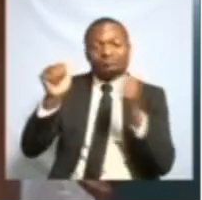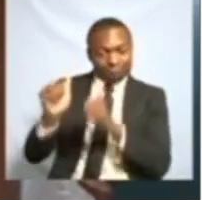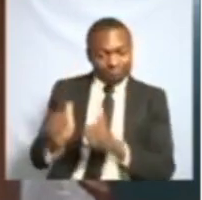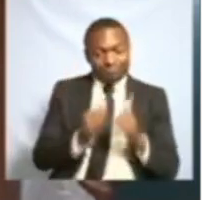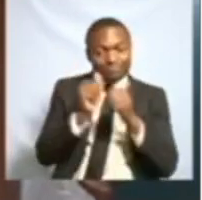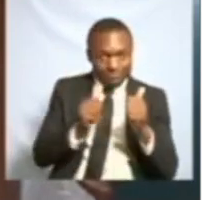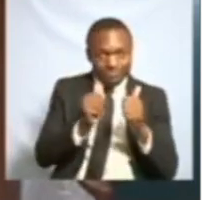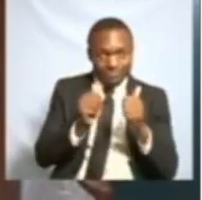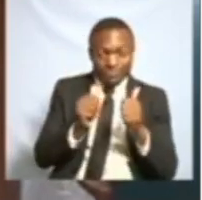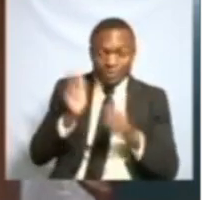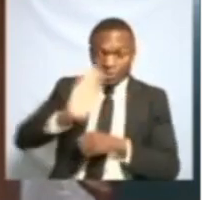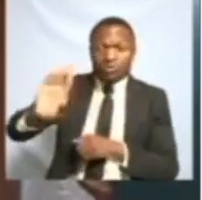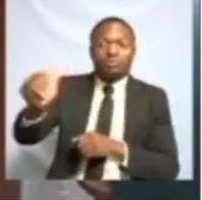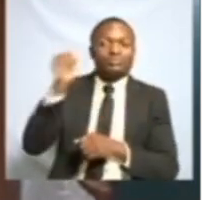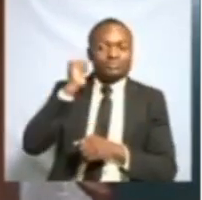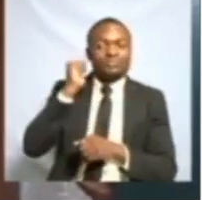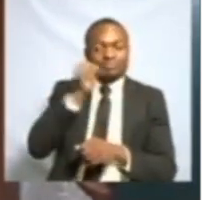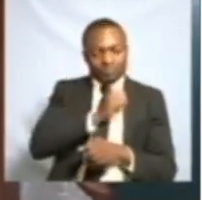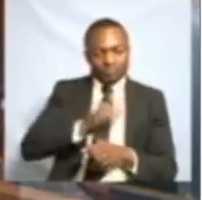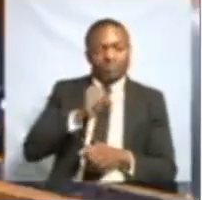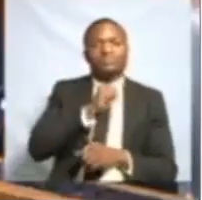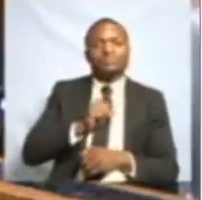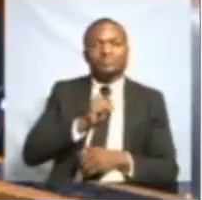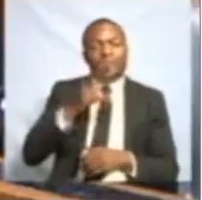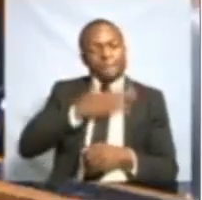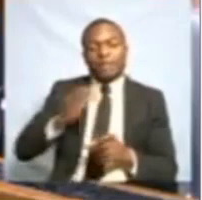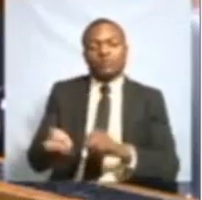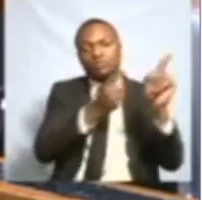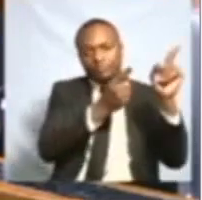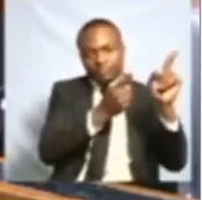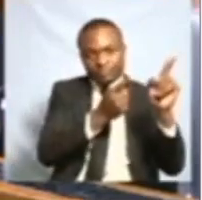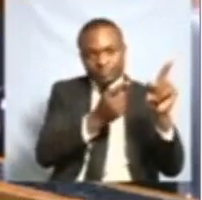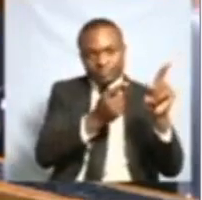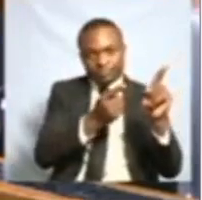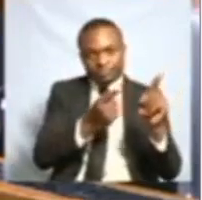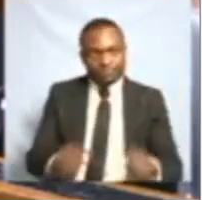action in view of your refusal to apologize. Please leave the House.